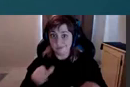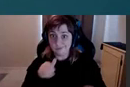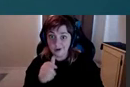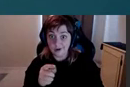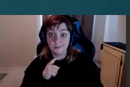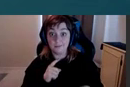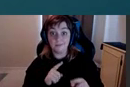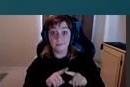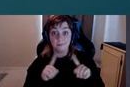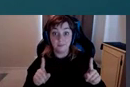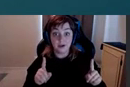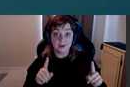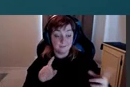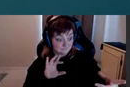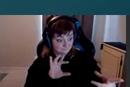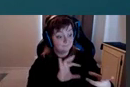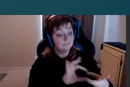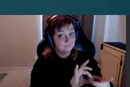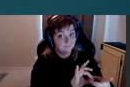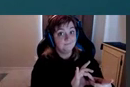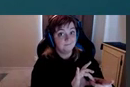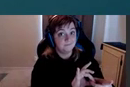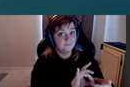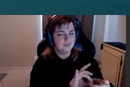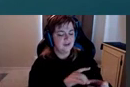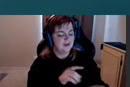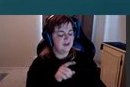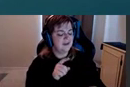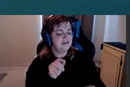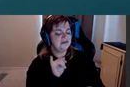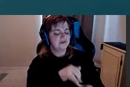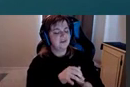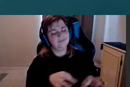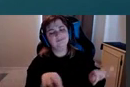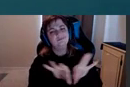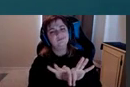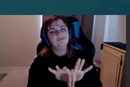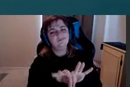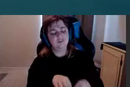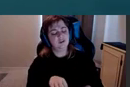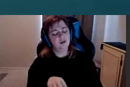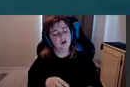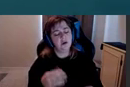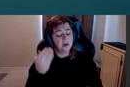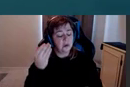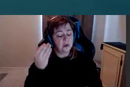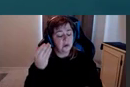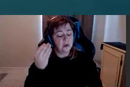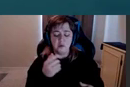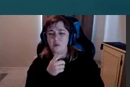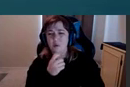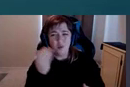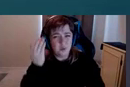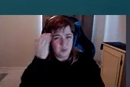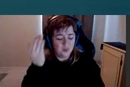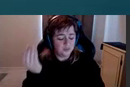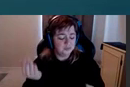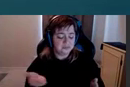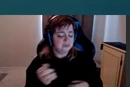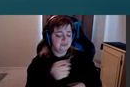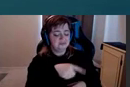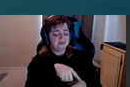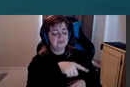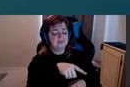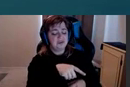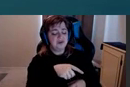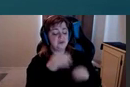perspective at 12. Because God knows what he was being taught at, like, you know, within his friends, at home, who knows? Because we all